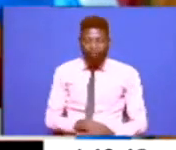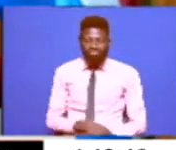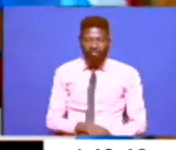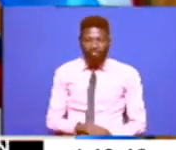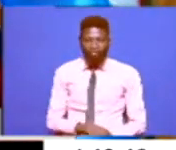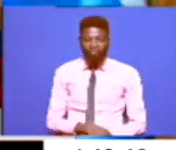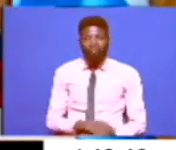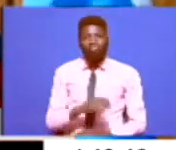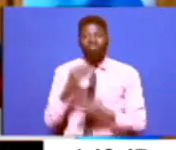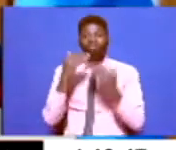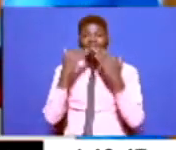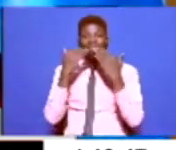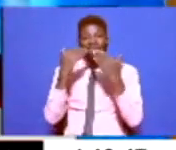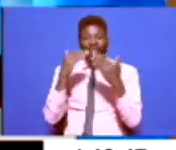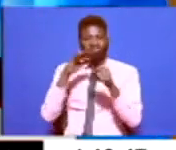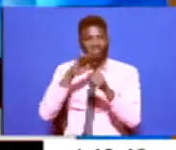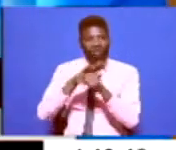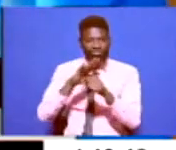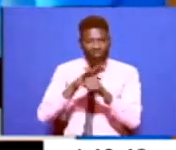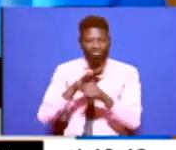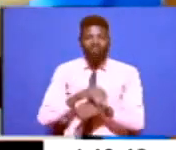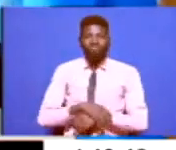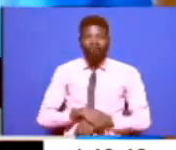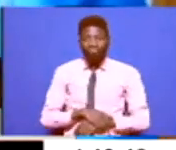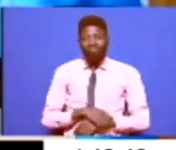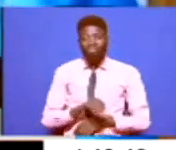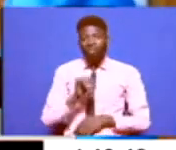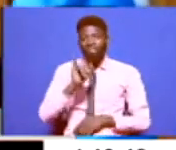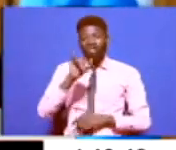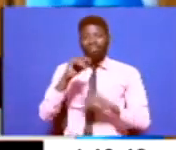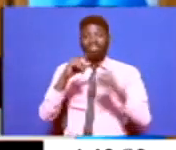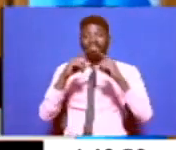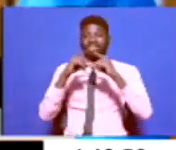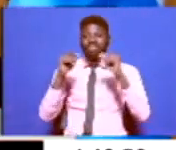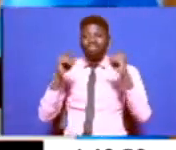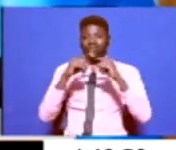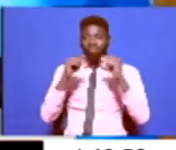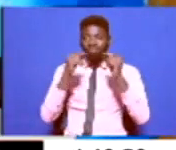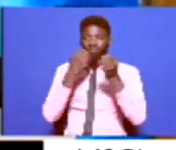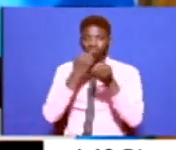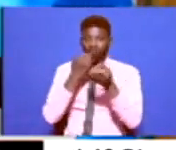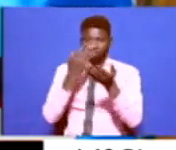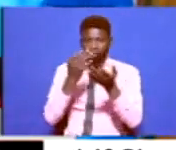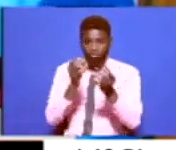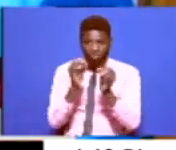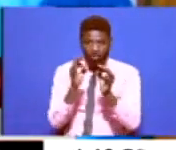Thank you very much. That is the statement. Unless you have questions.